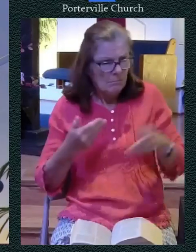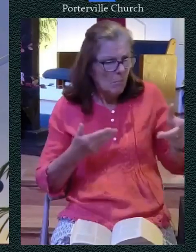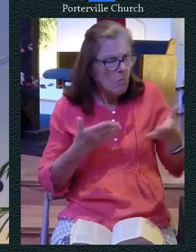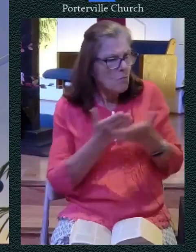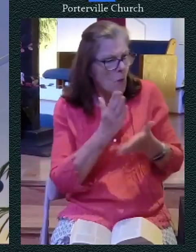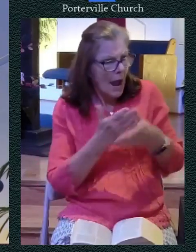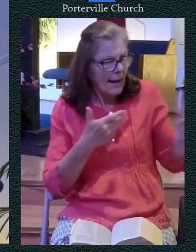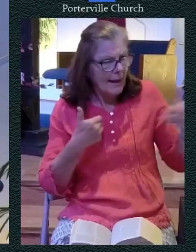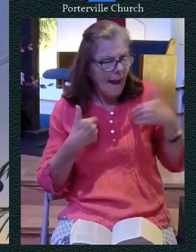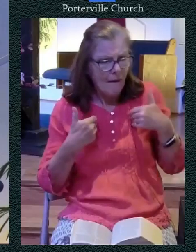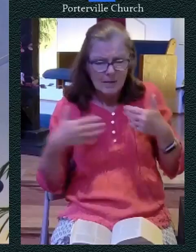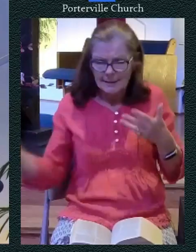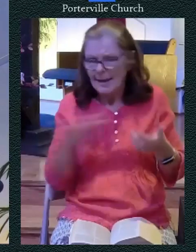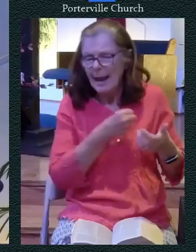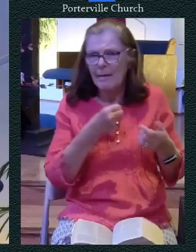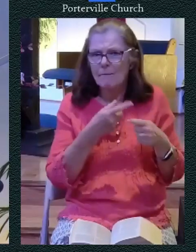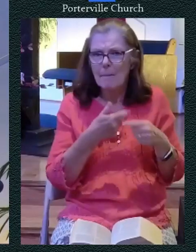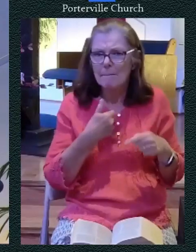me?